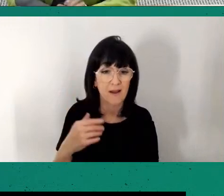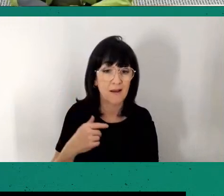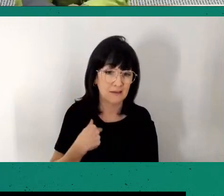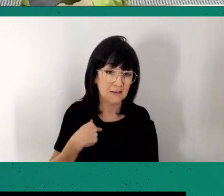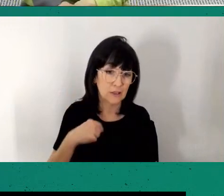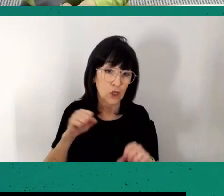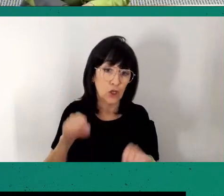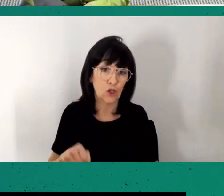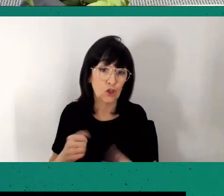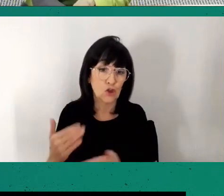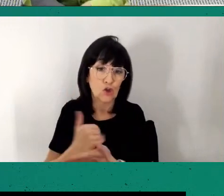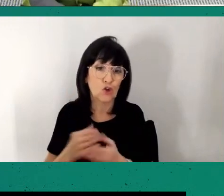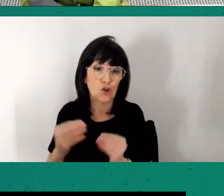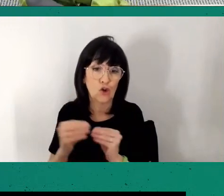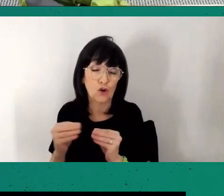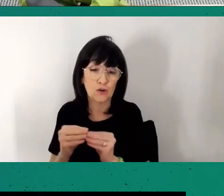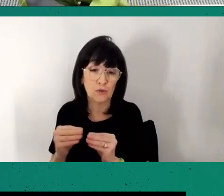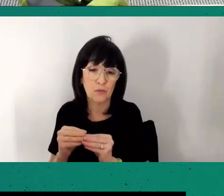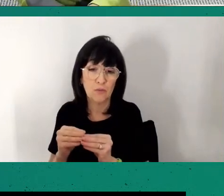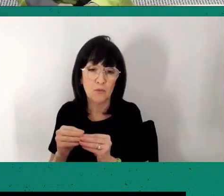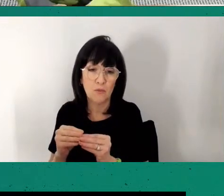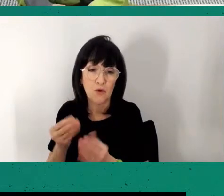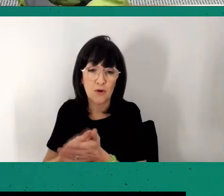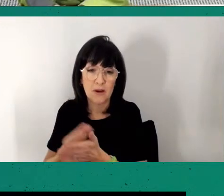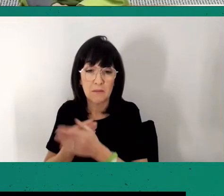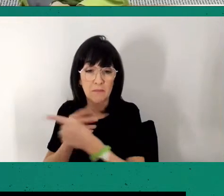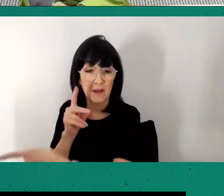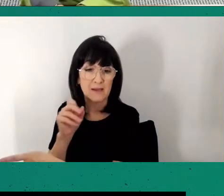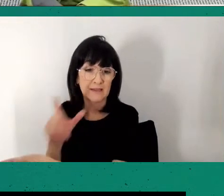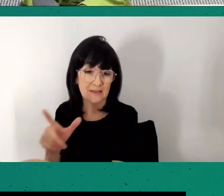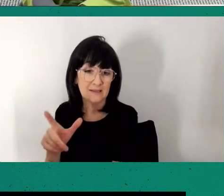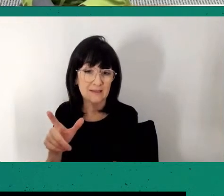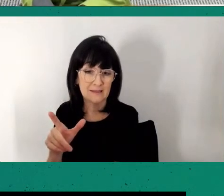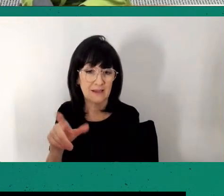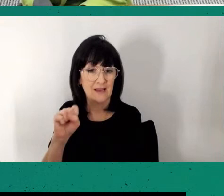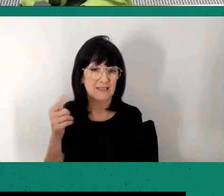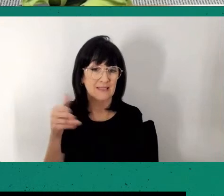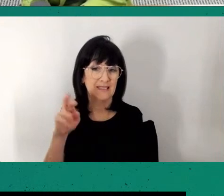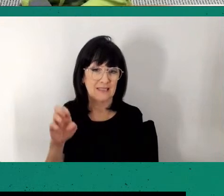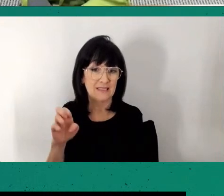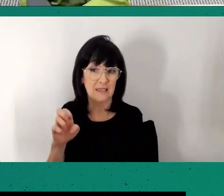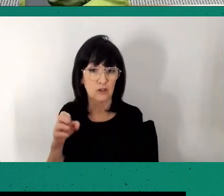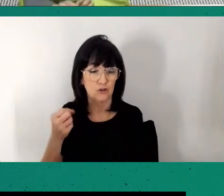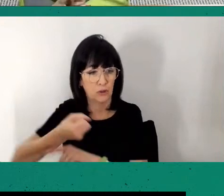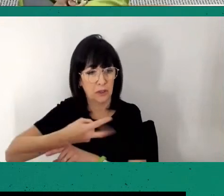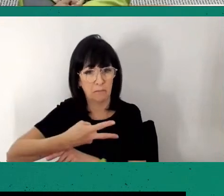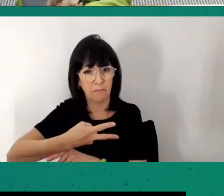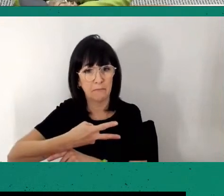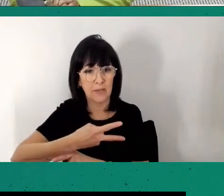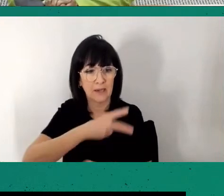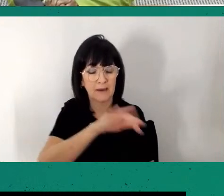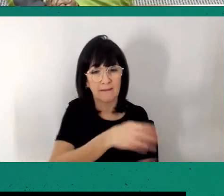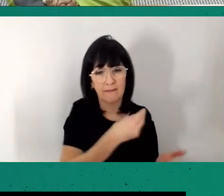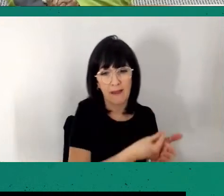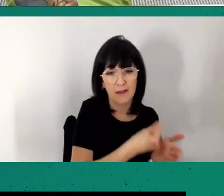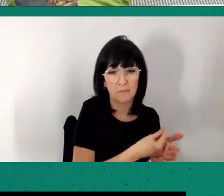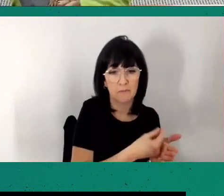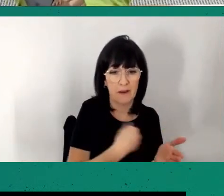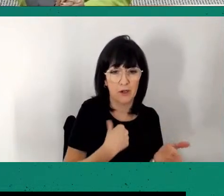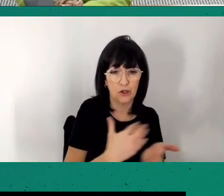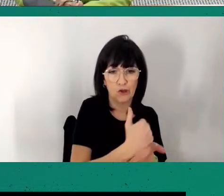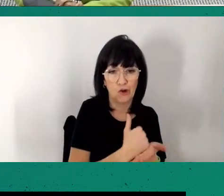tables and selling cookware and working at the seashore than I could make as a teacher in South Carolina.